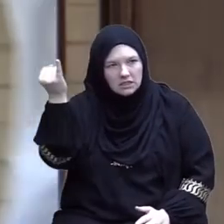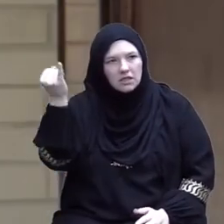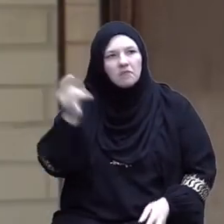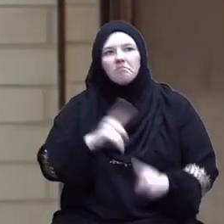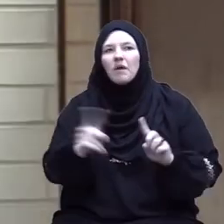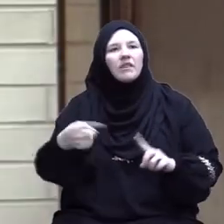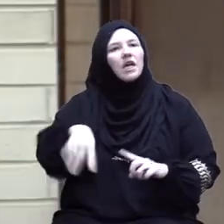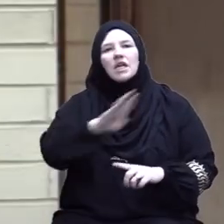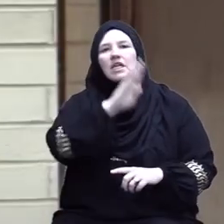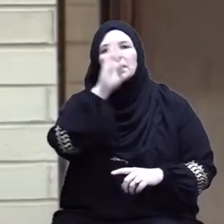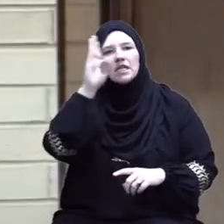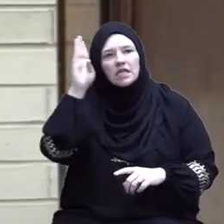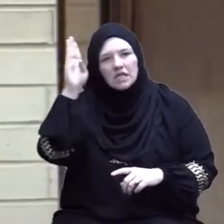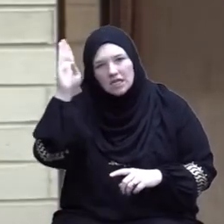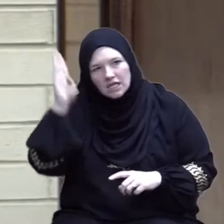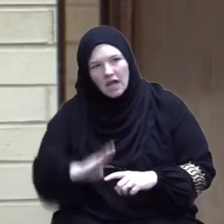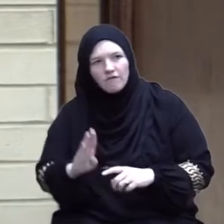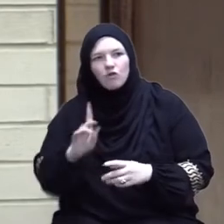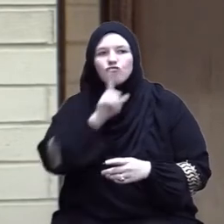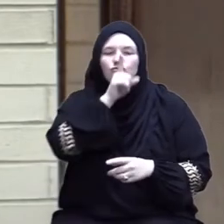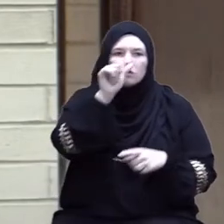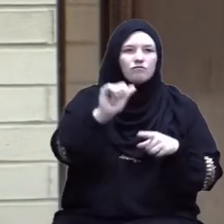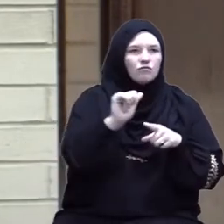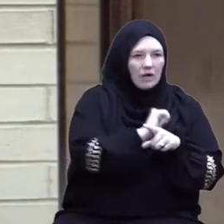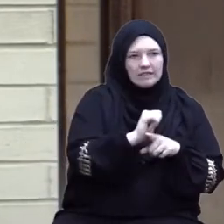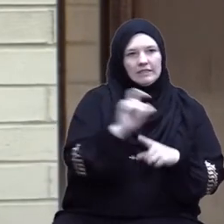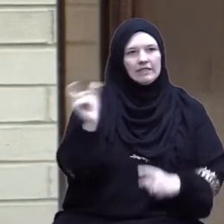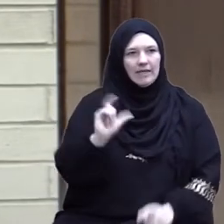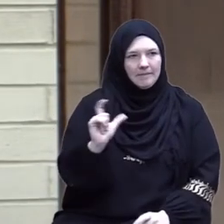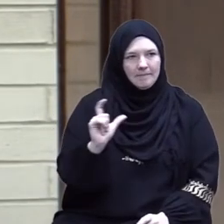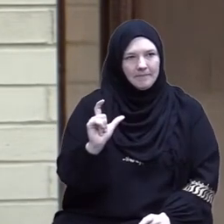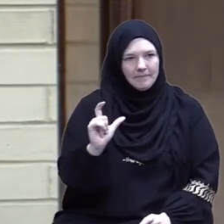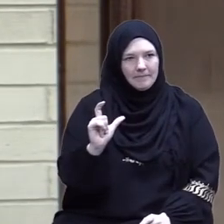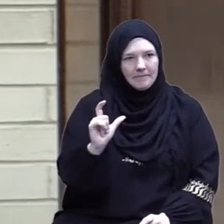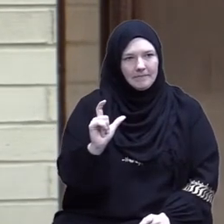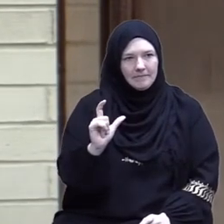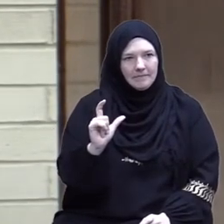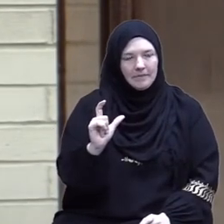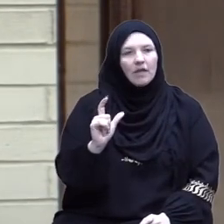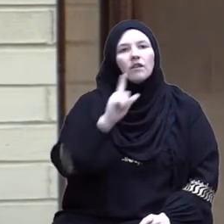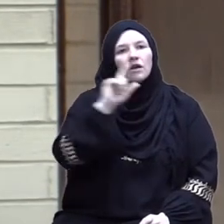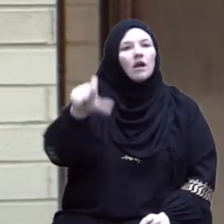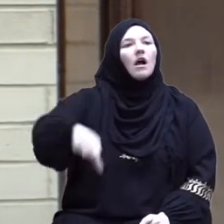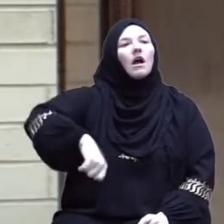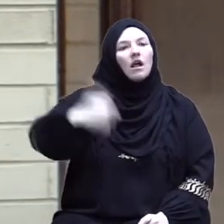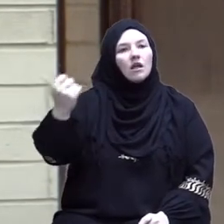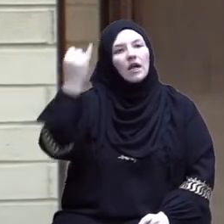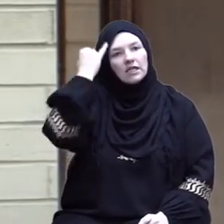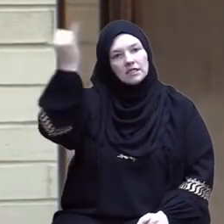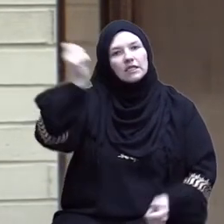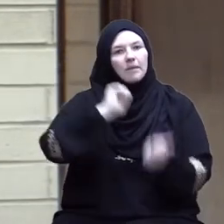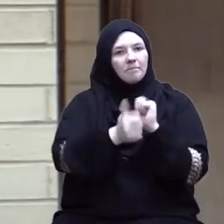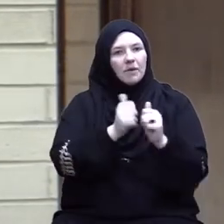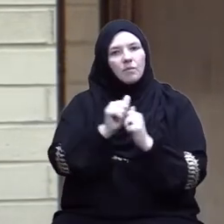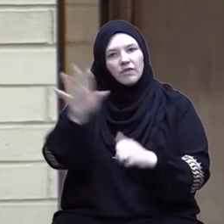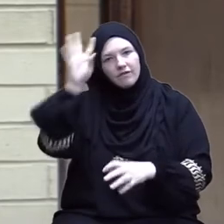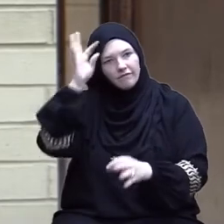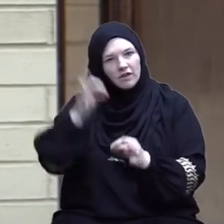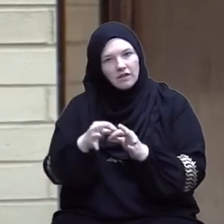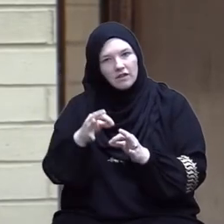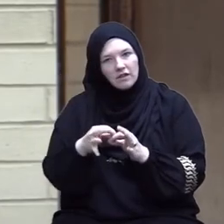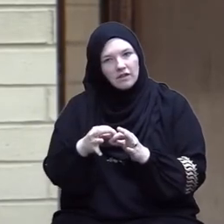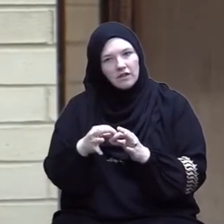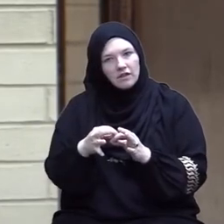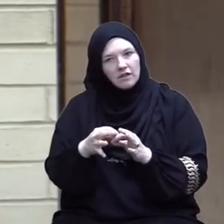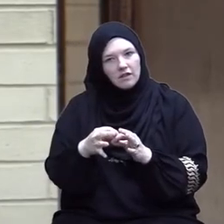they never turned it into a faith. Why? Because there are other ideas competing with their faith, and they